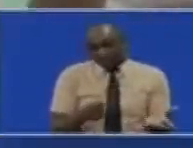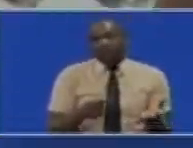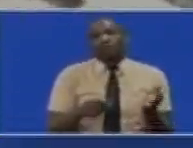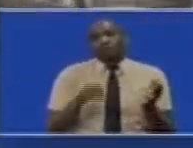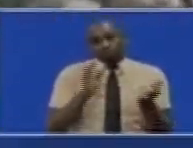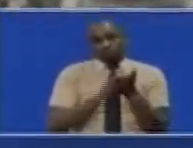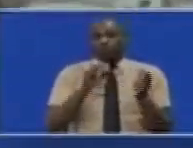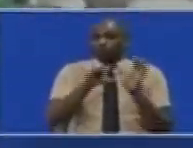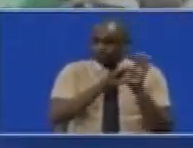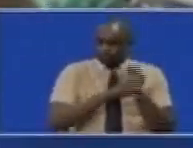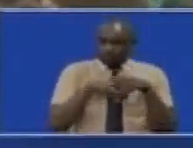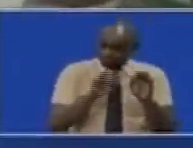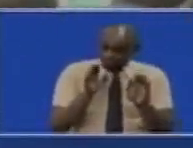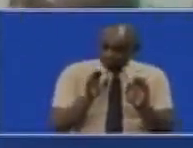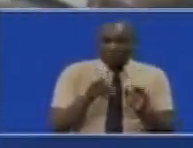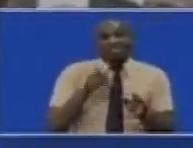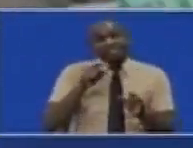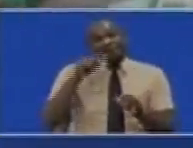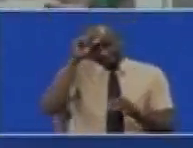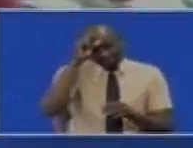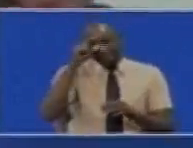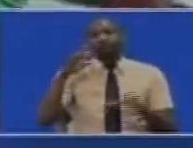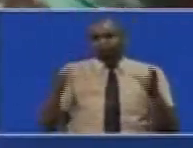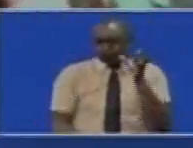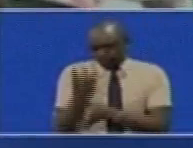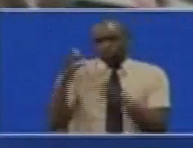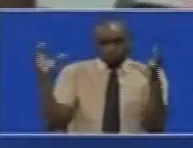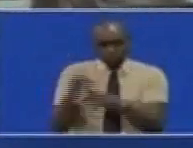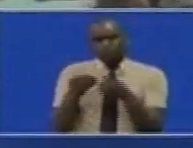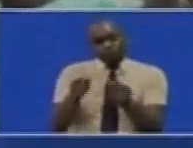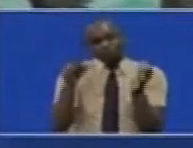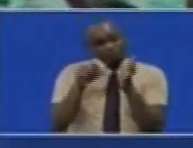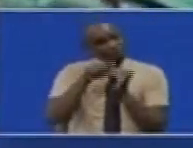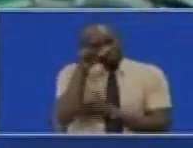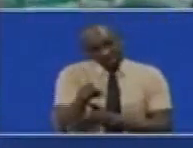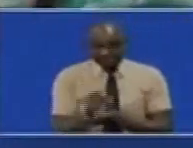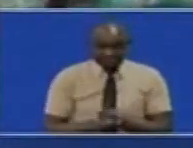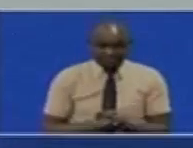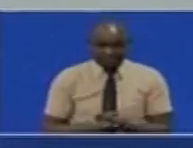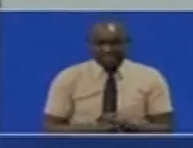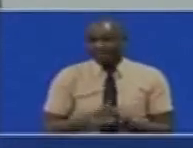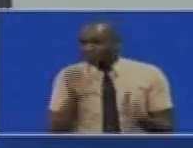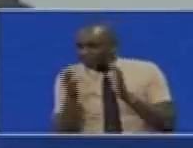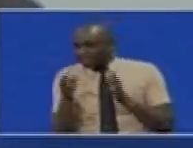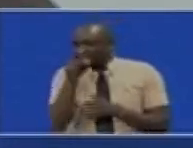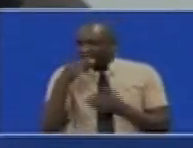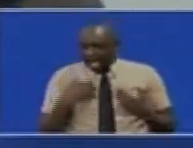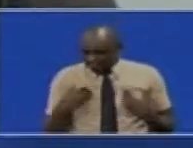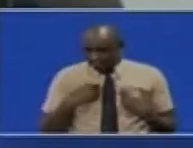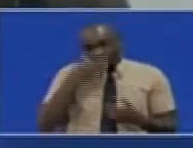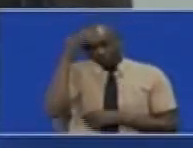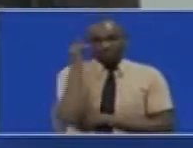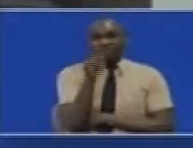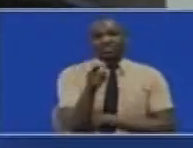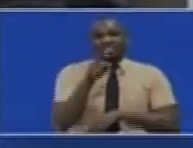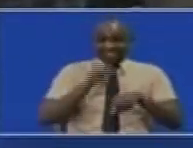constitution. The government even appointed a task force to dig into the problems bedeviling the plant. It seems the factory was forgotten soon